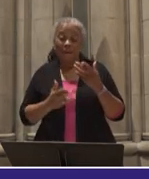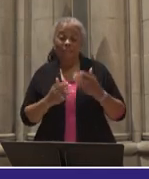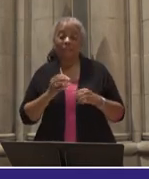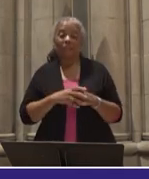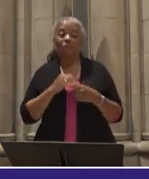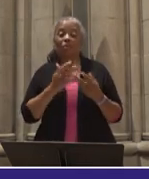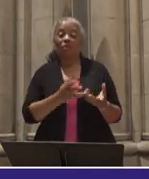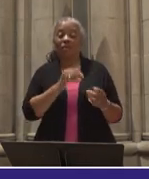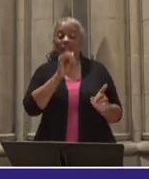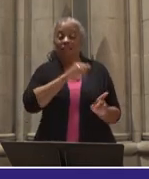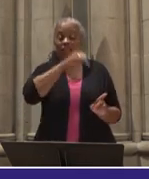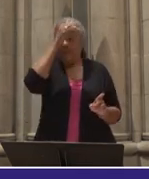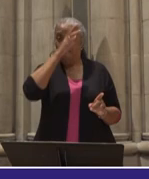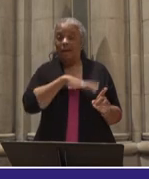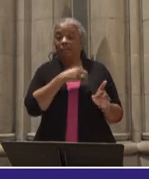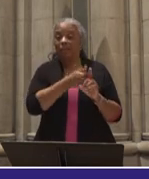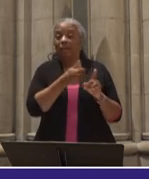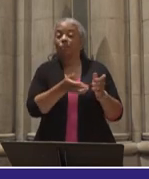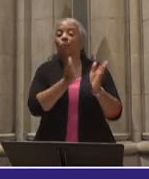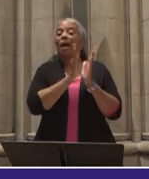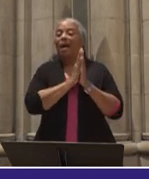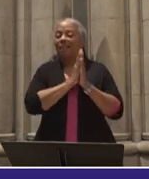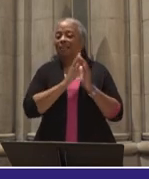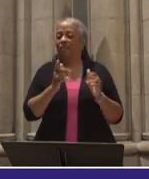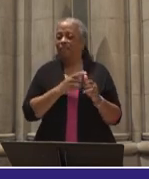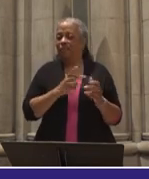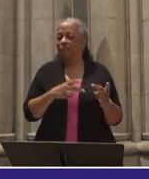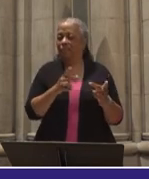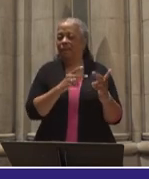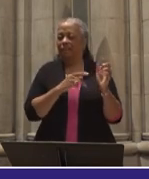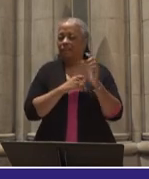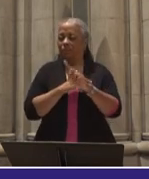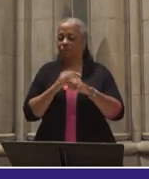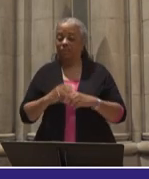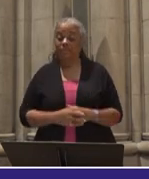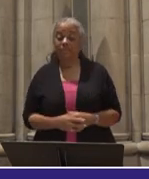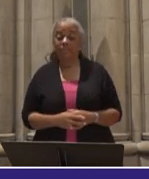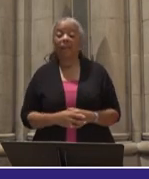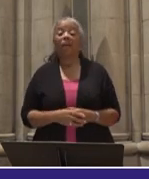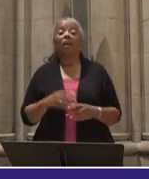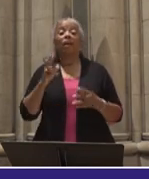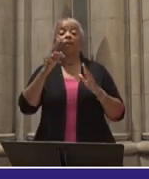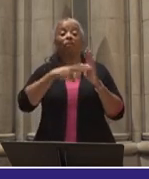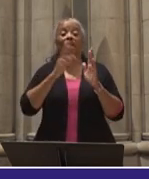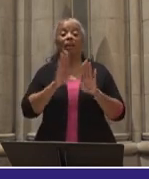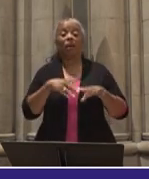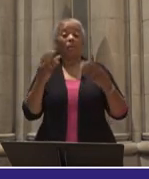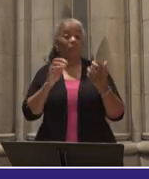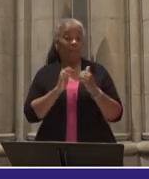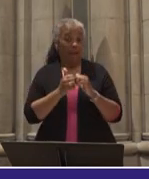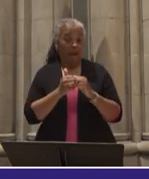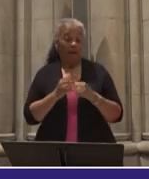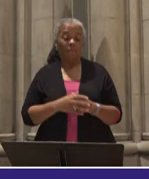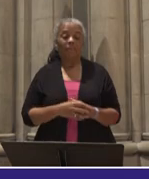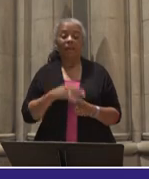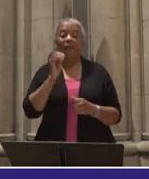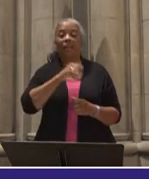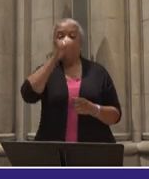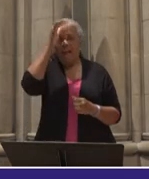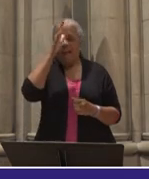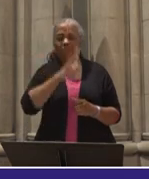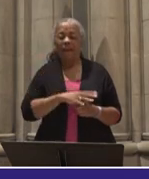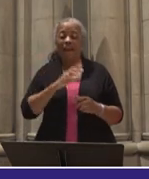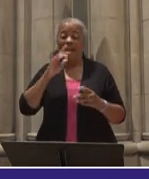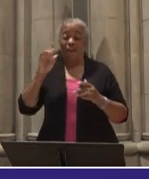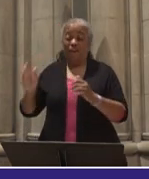to ask the question in the first place. The gospel reading opens by telling us that the man